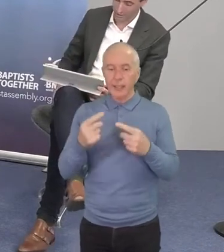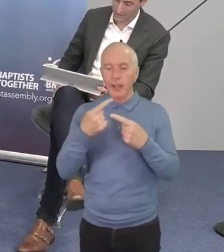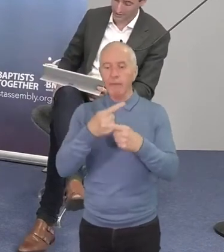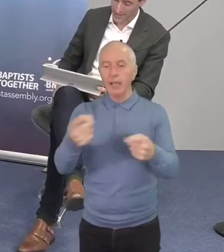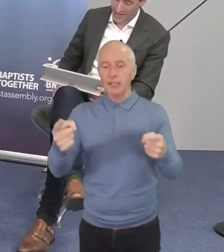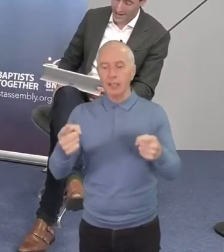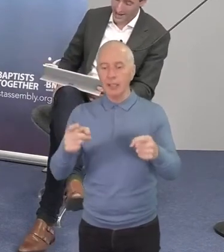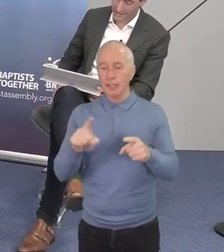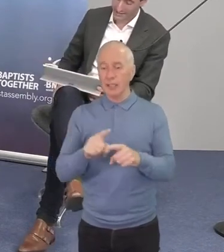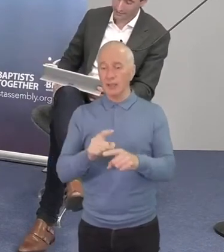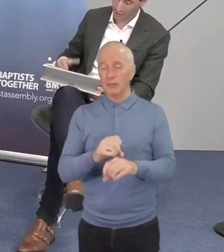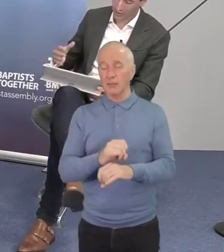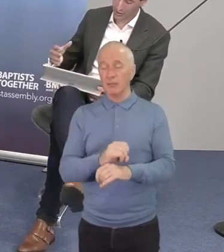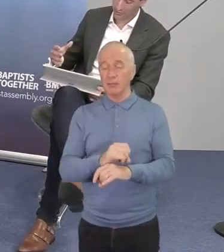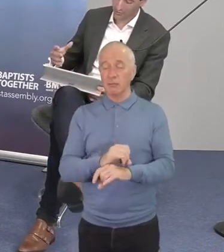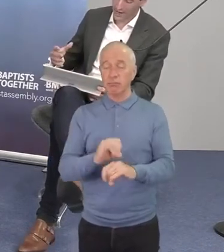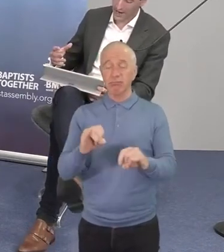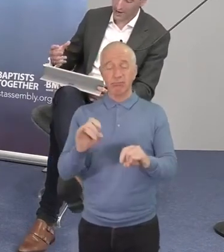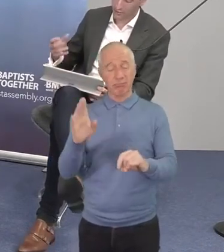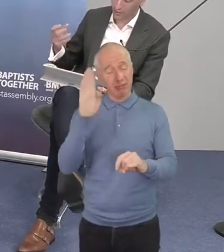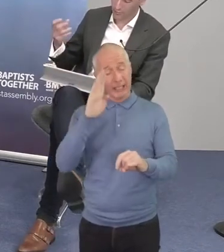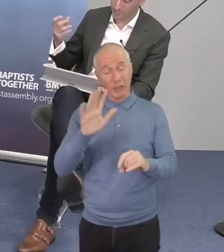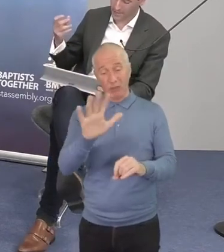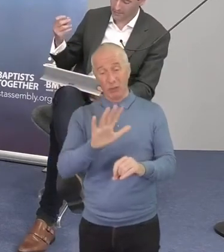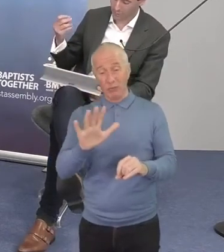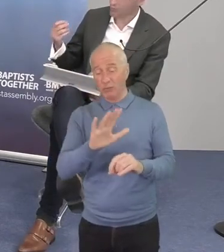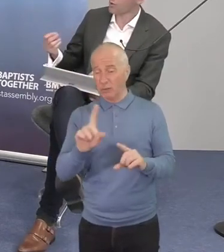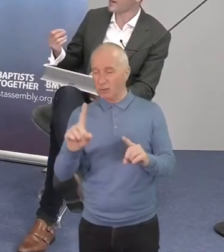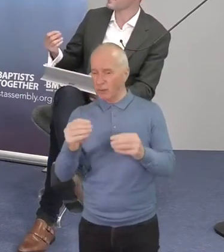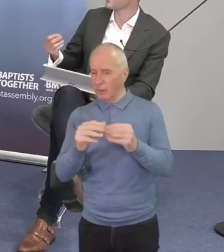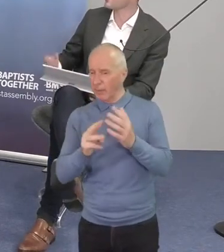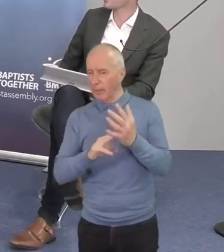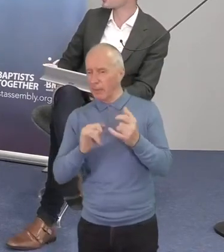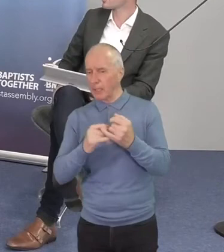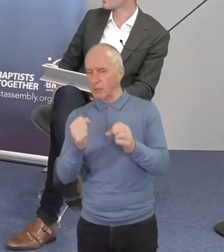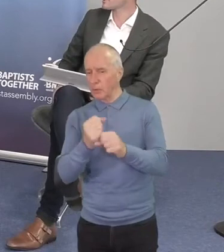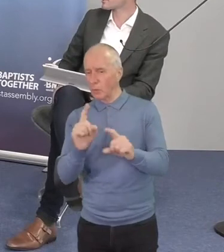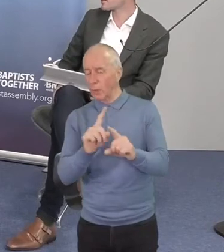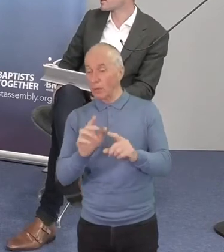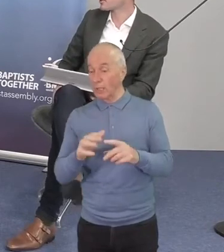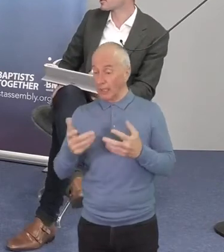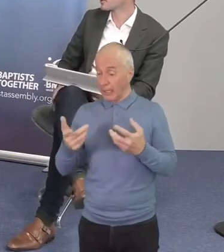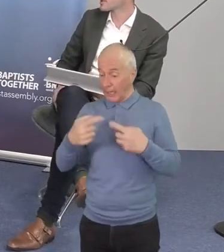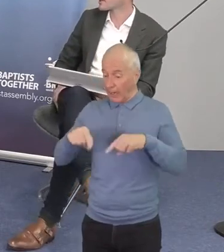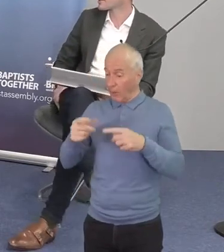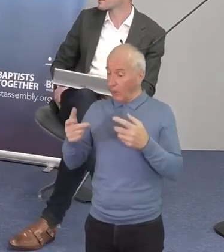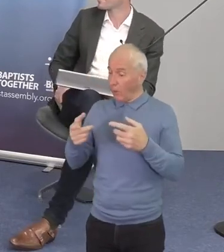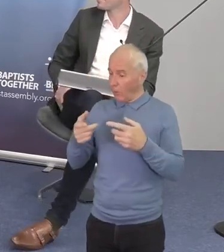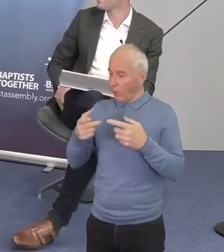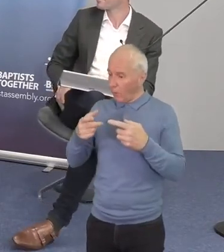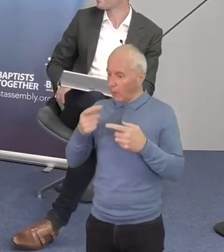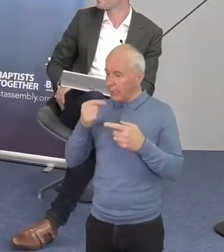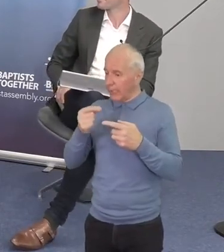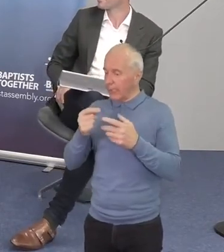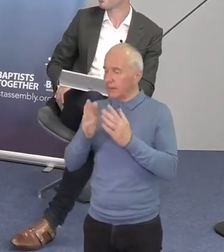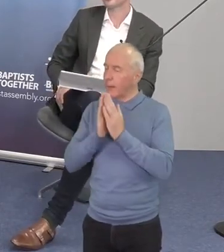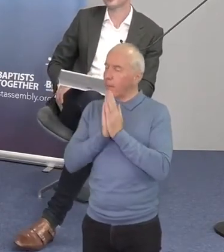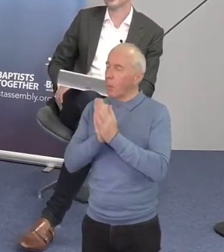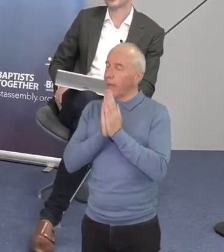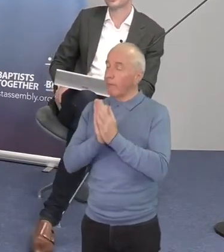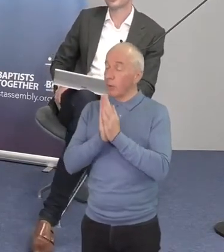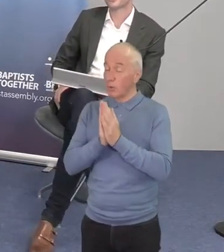dangerous countries? And following on from that, how can we best pray for those serving in such difficult contexts?